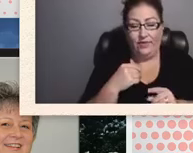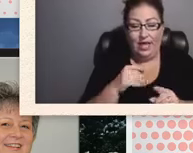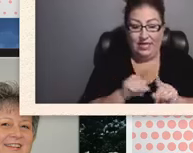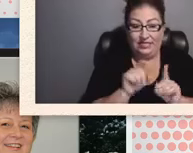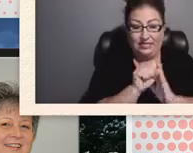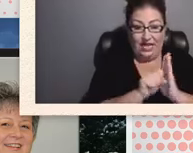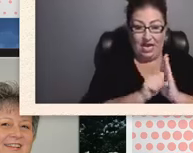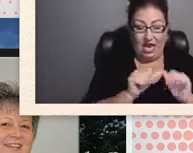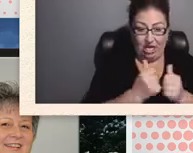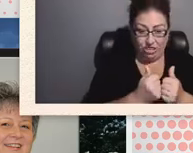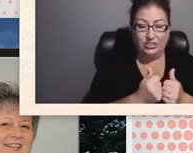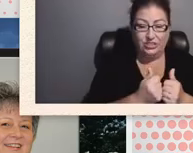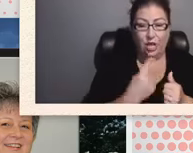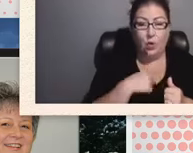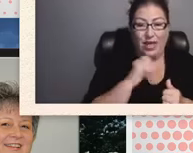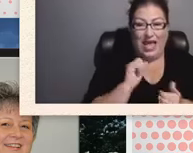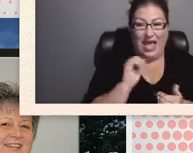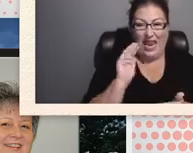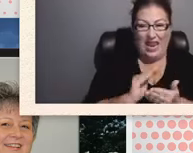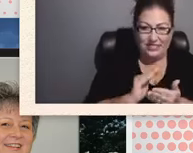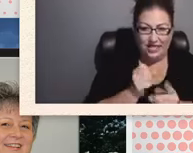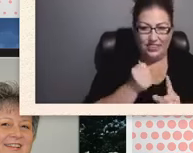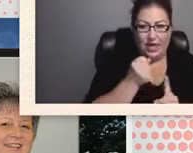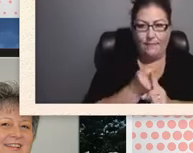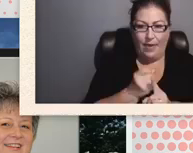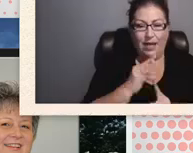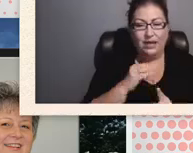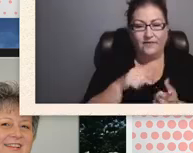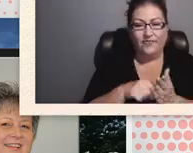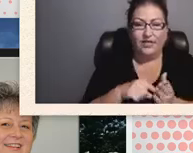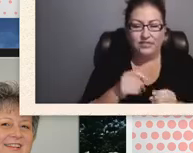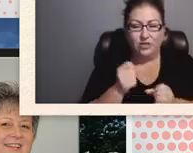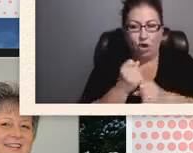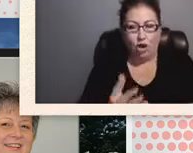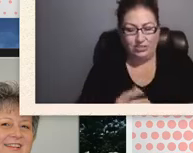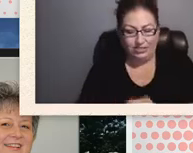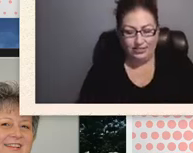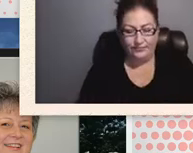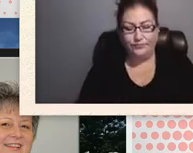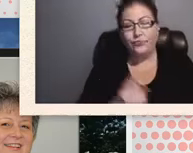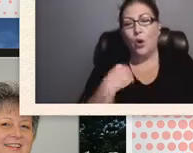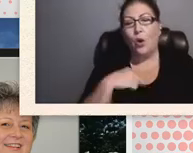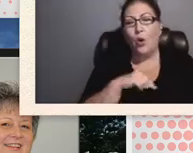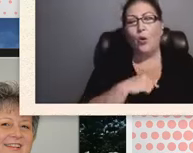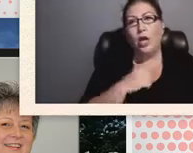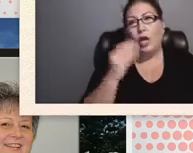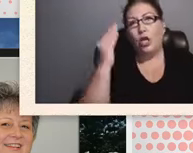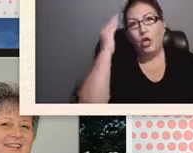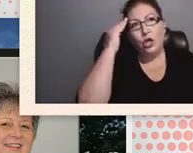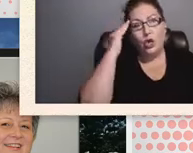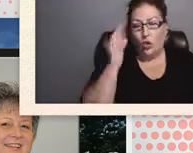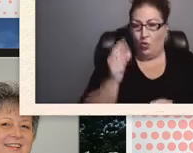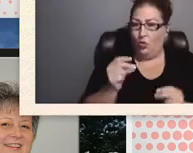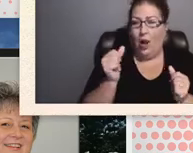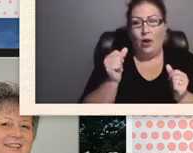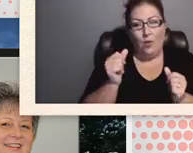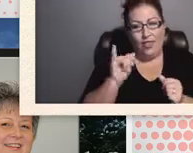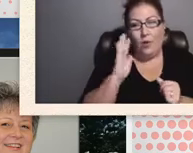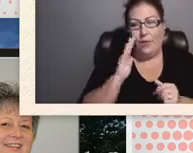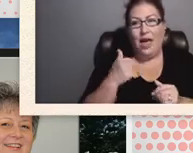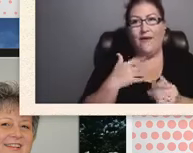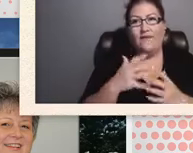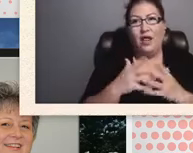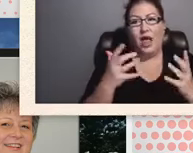lessen the impact that this pandemic causes. We knew right off that there would be a lot of impact on